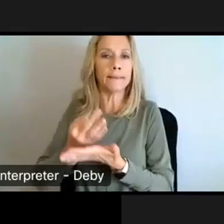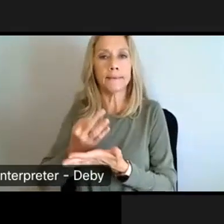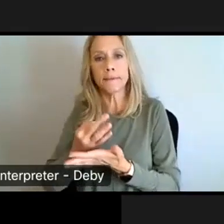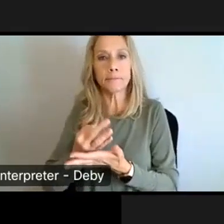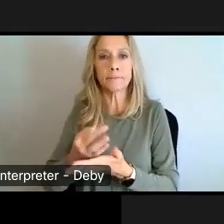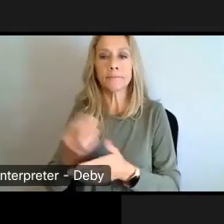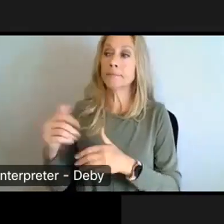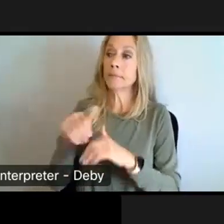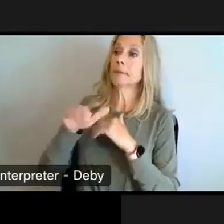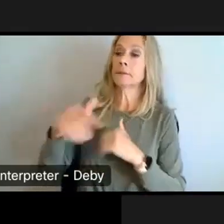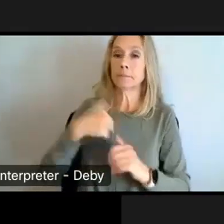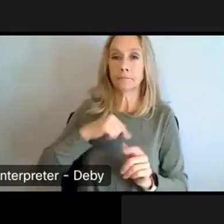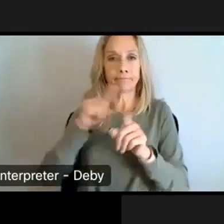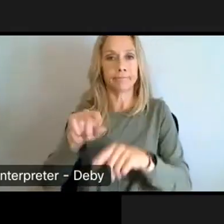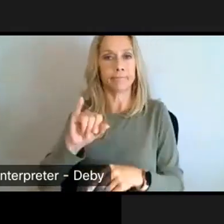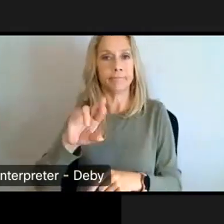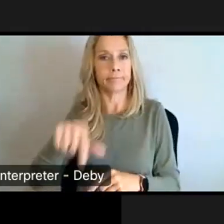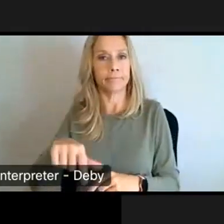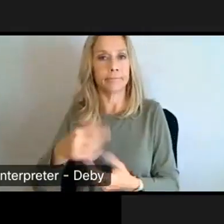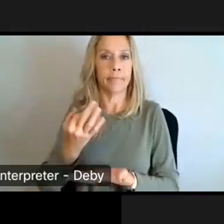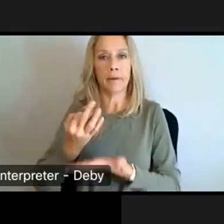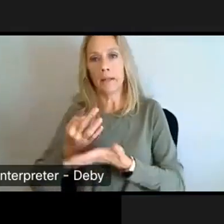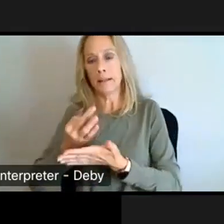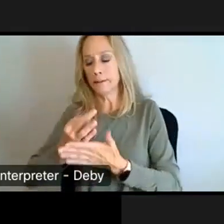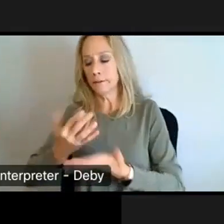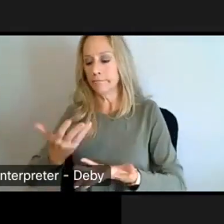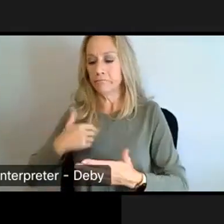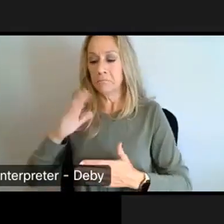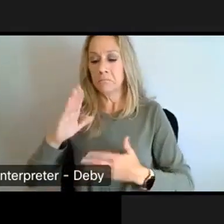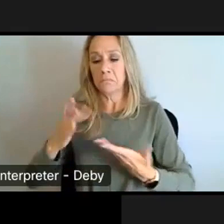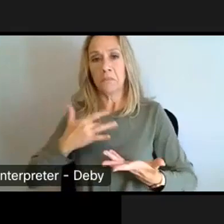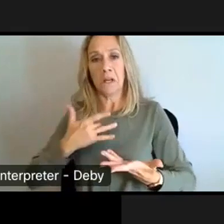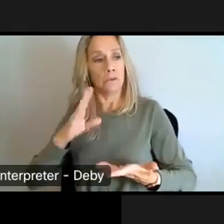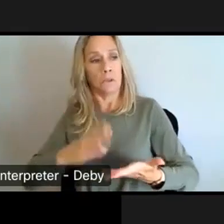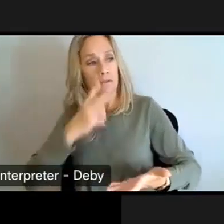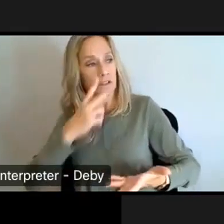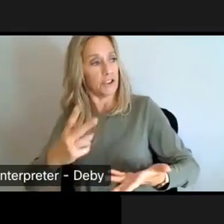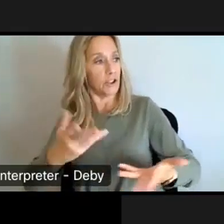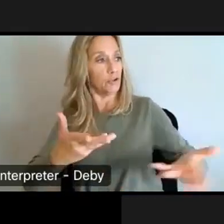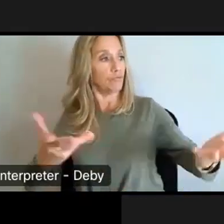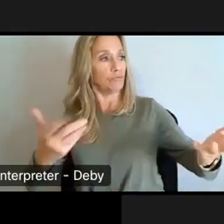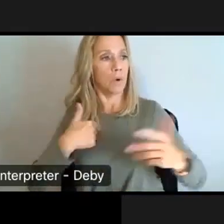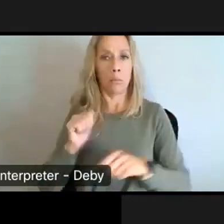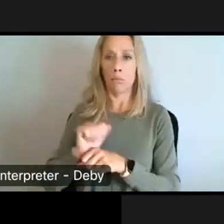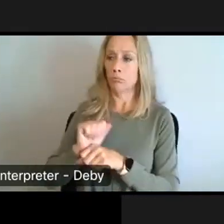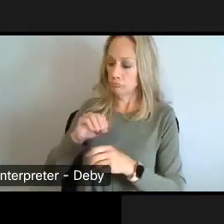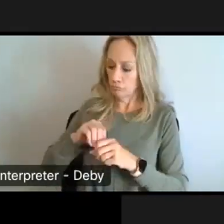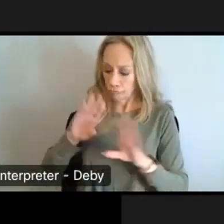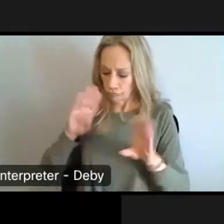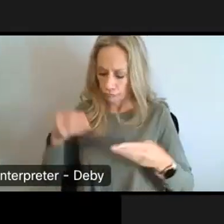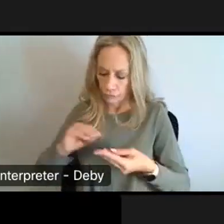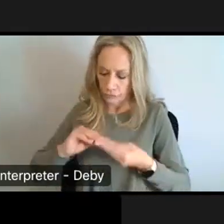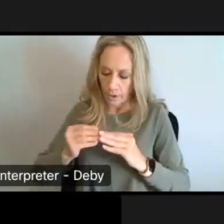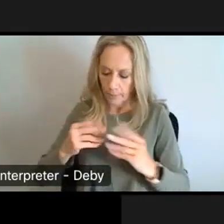I get sent to Iraq as a finance officer, and I never think I'm going to see conflict because I'm more about the numbers. But